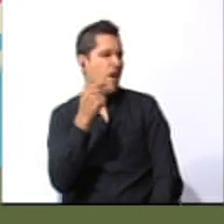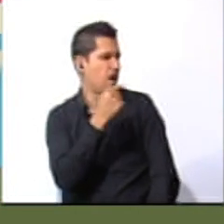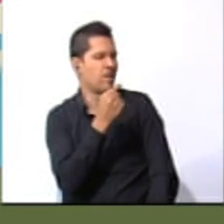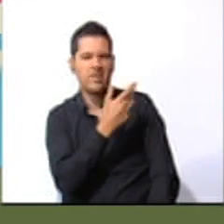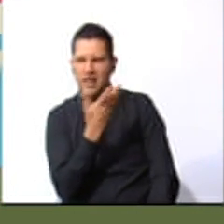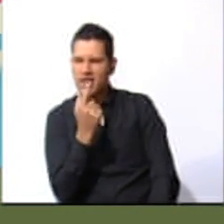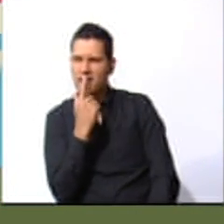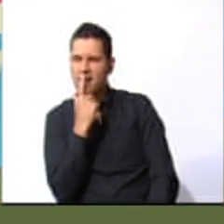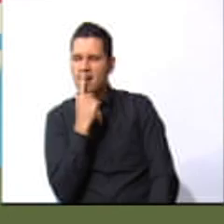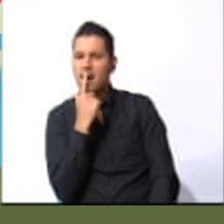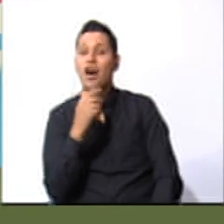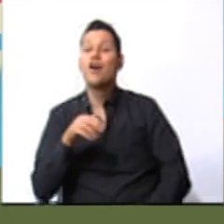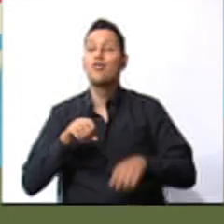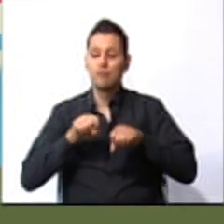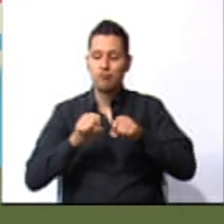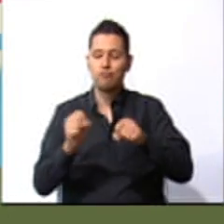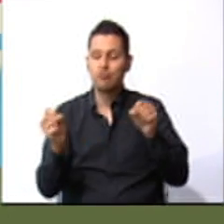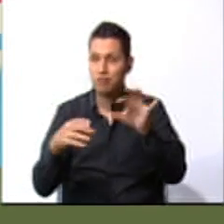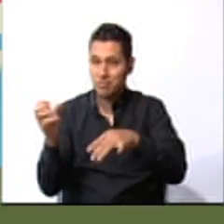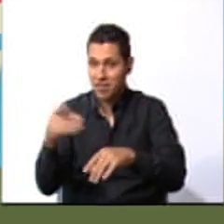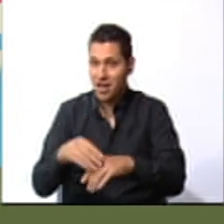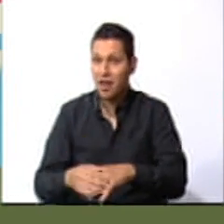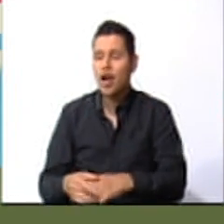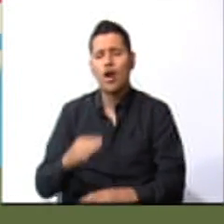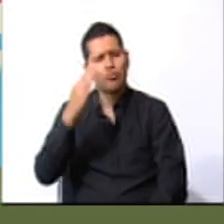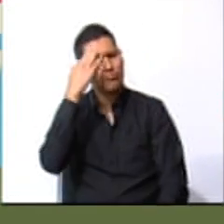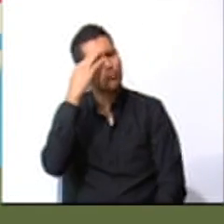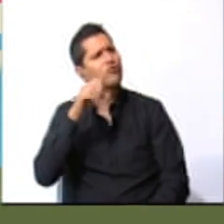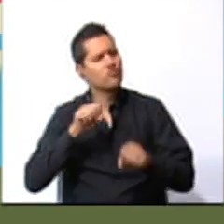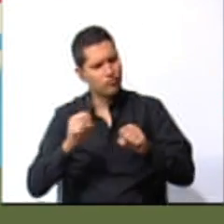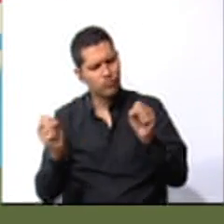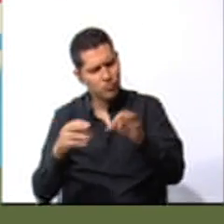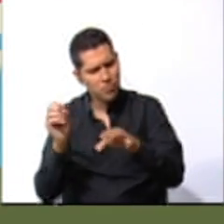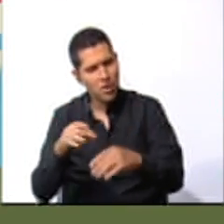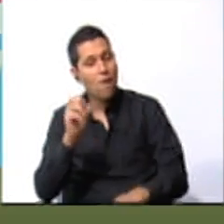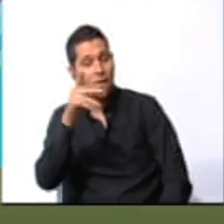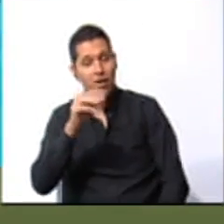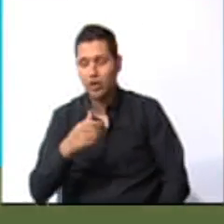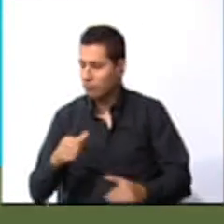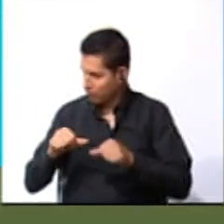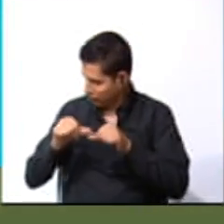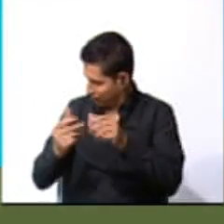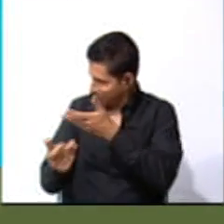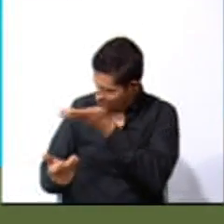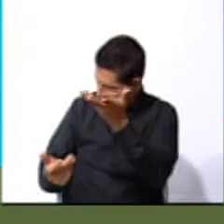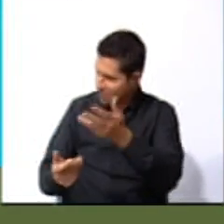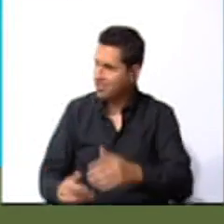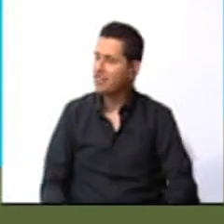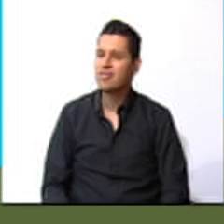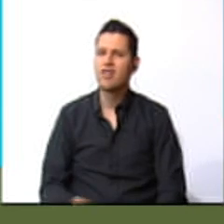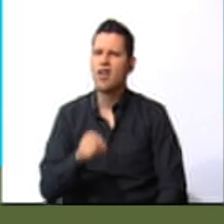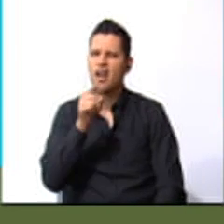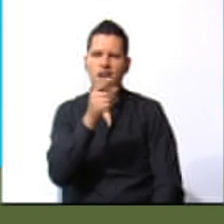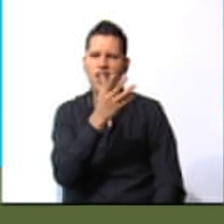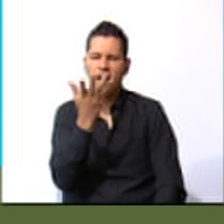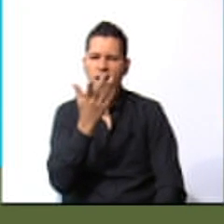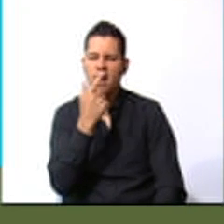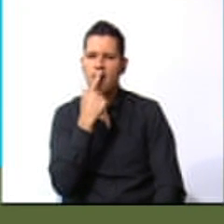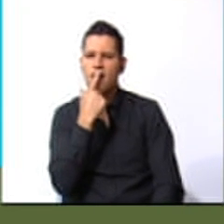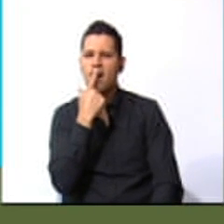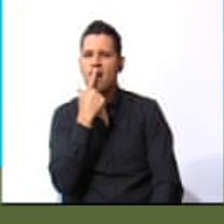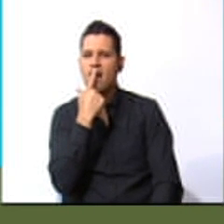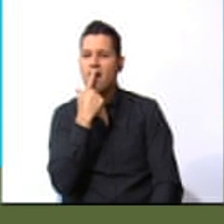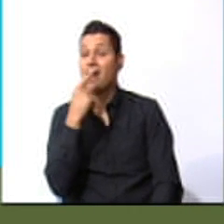Oh, the supermarket, teacher. Very nice. Let's continue, Jack. What's this? Oh,